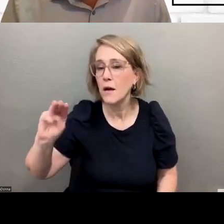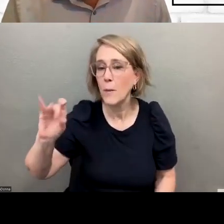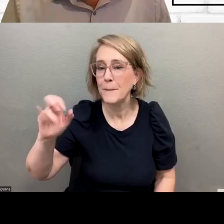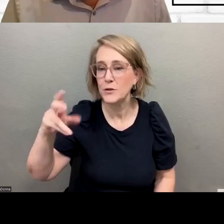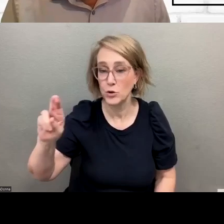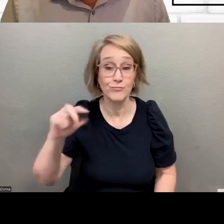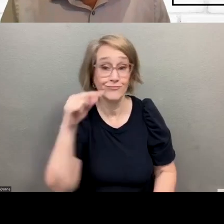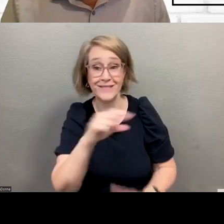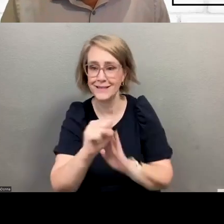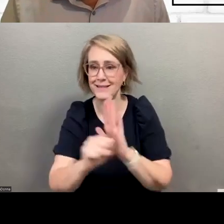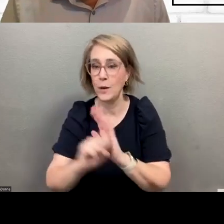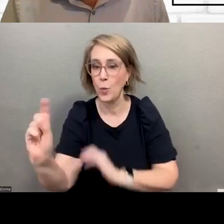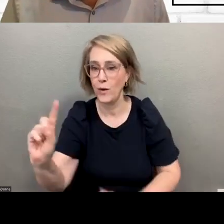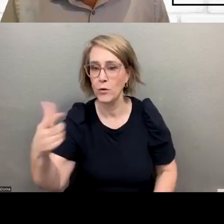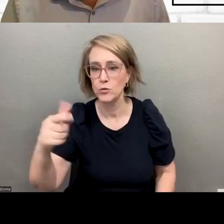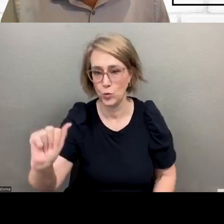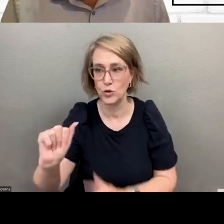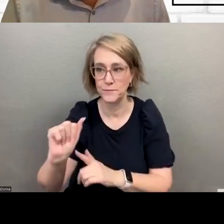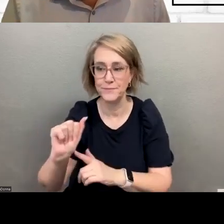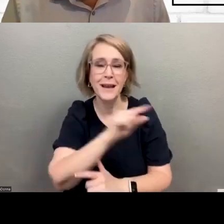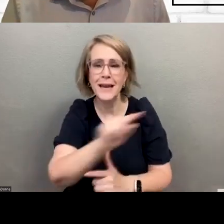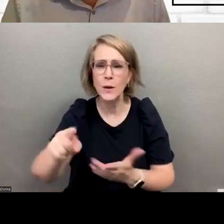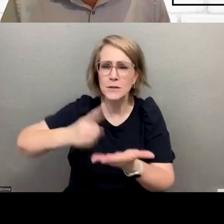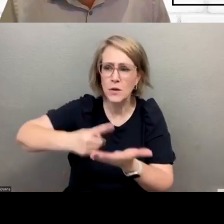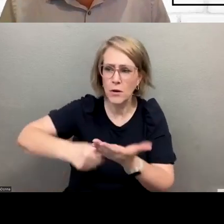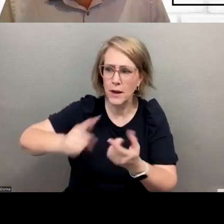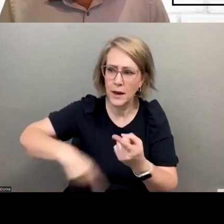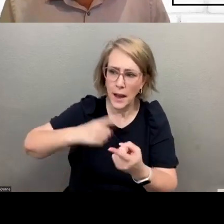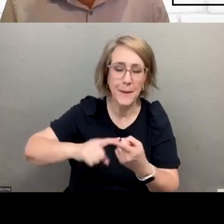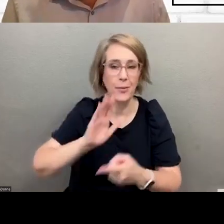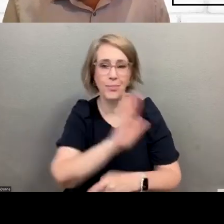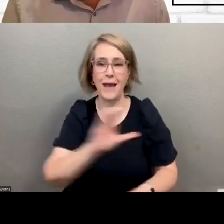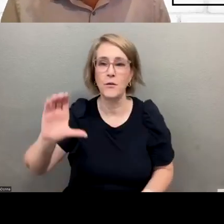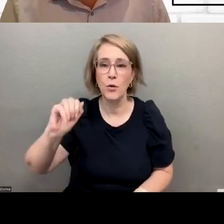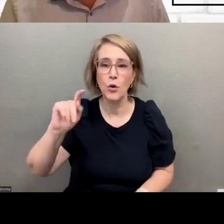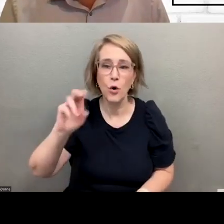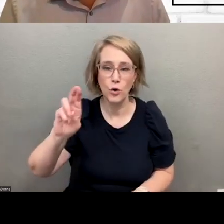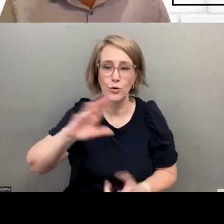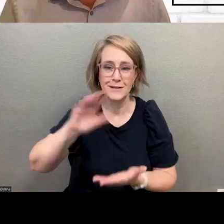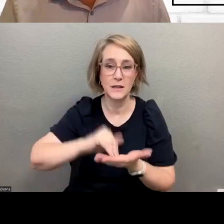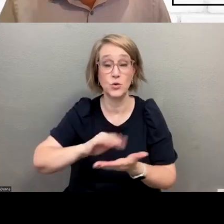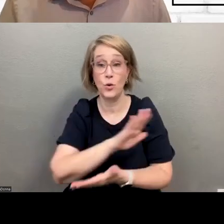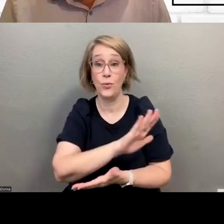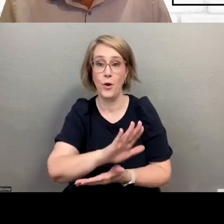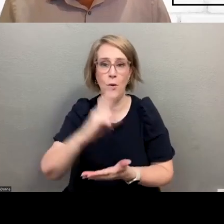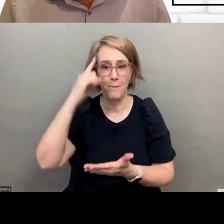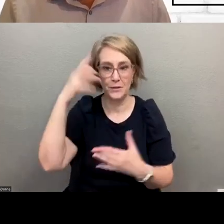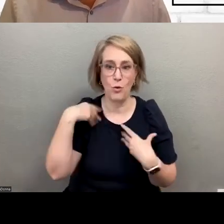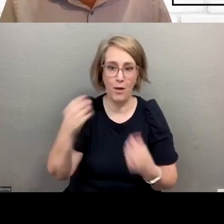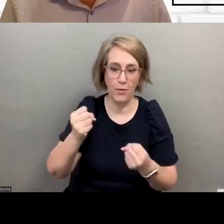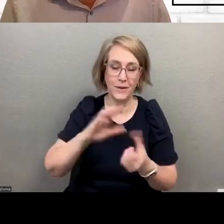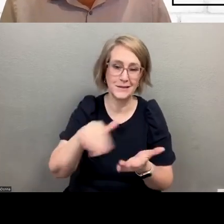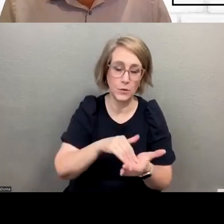us discussions with not only the Carter Center Mental Health Forum that you see on the screen here, but he was also asked